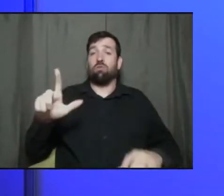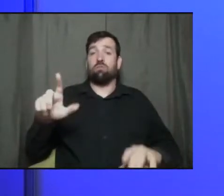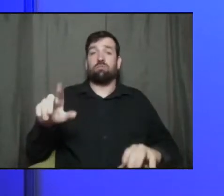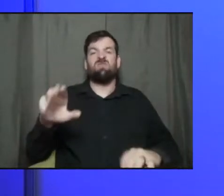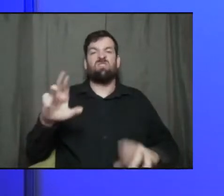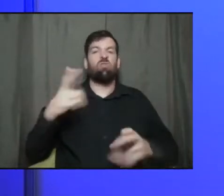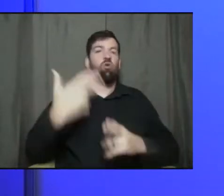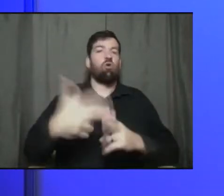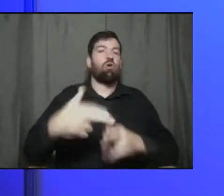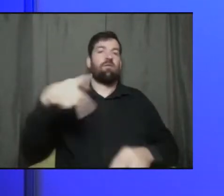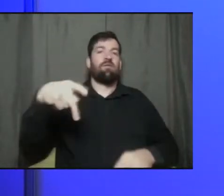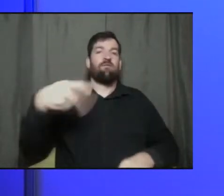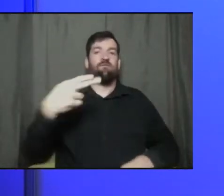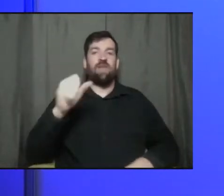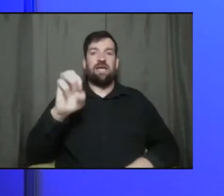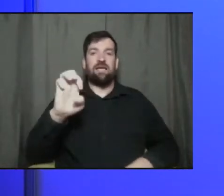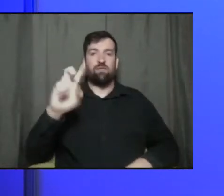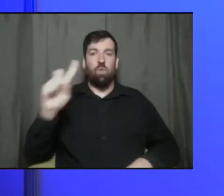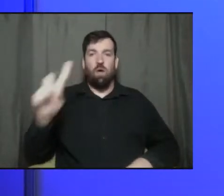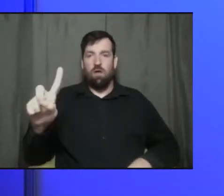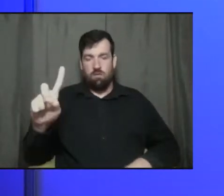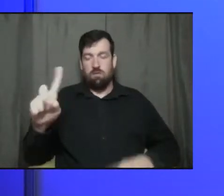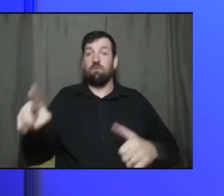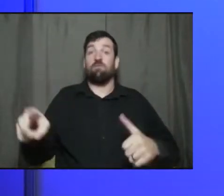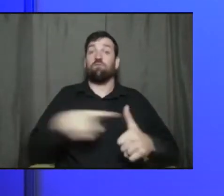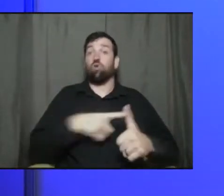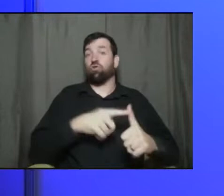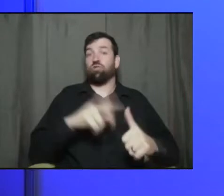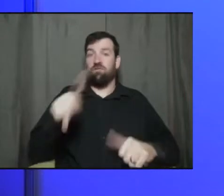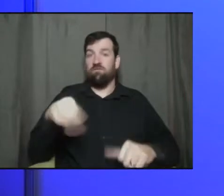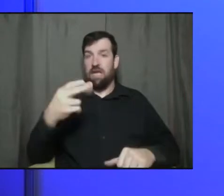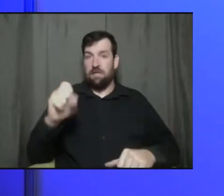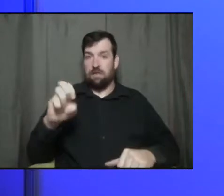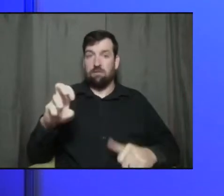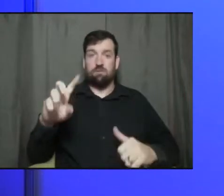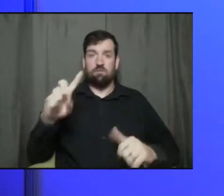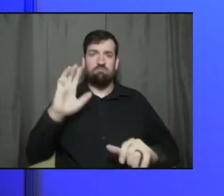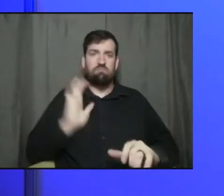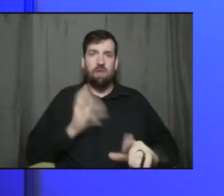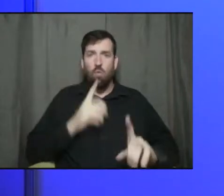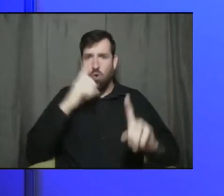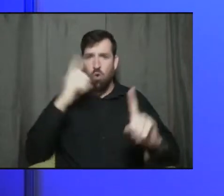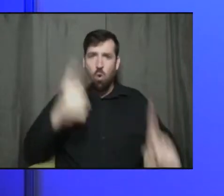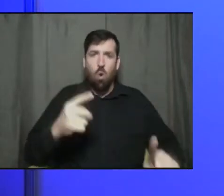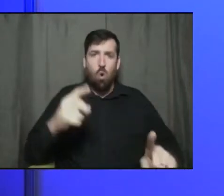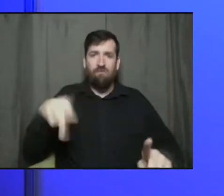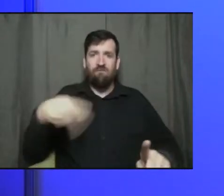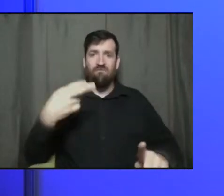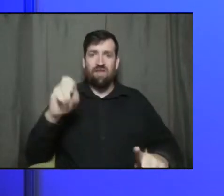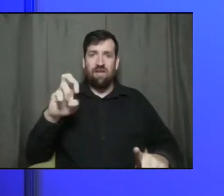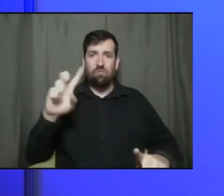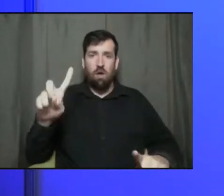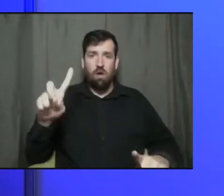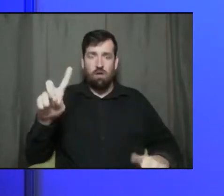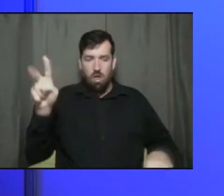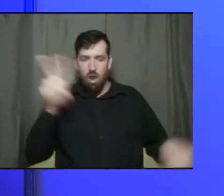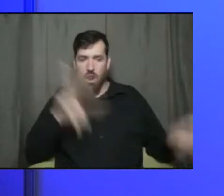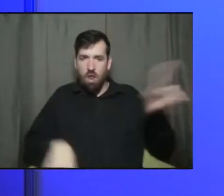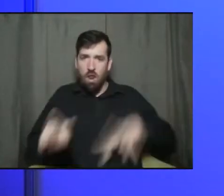was the first phase when we study a new therapy. Our primary goal with a phase 1 study, as you know, is to look at the safety of